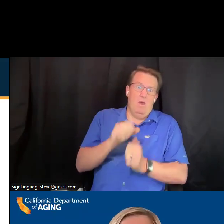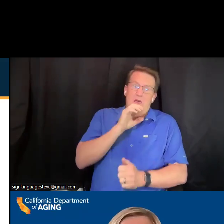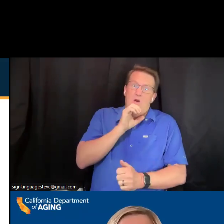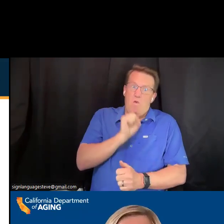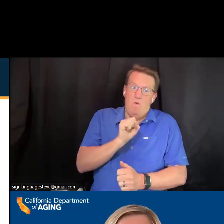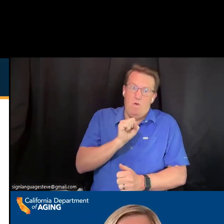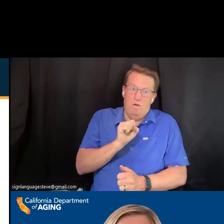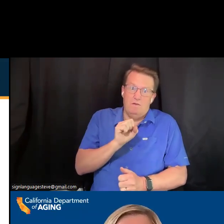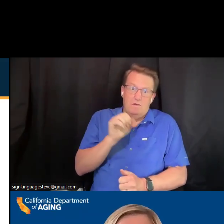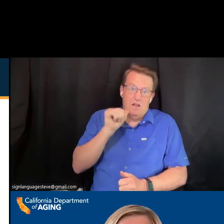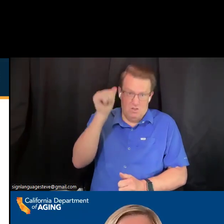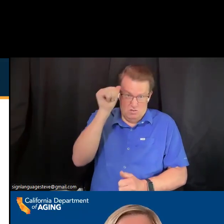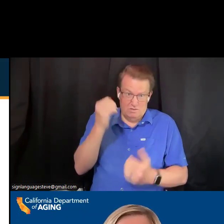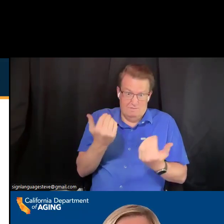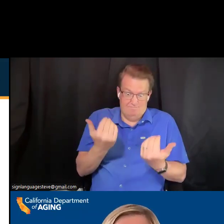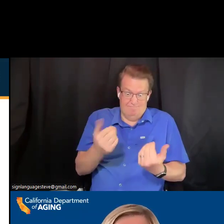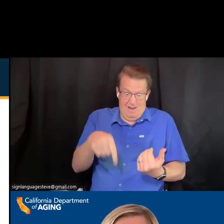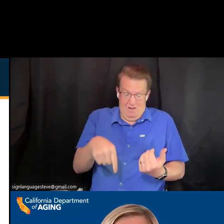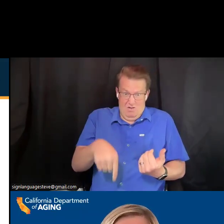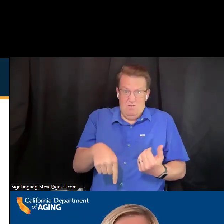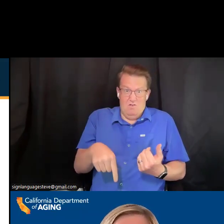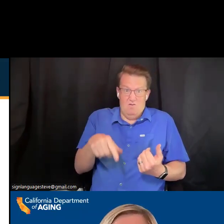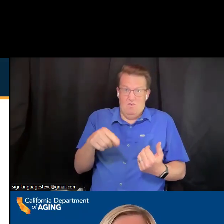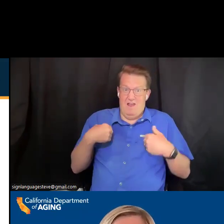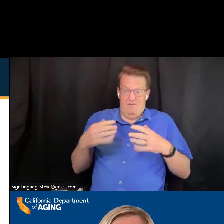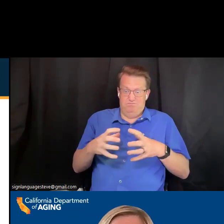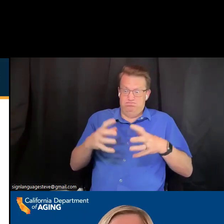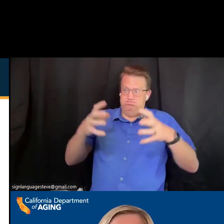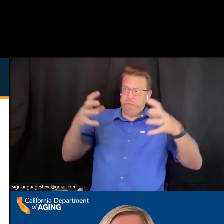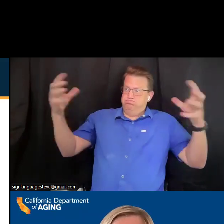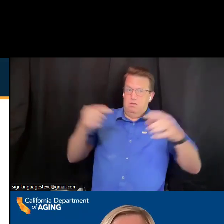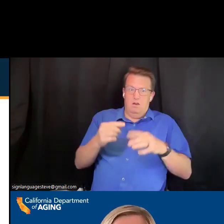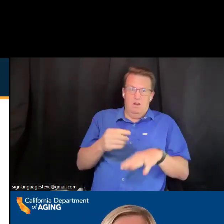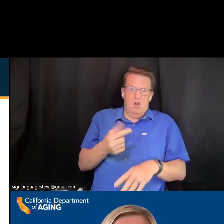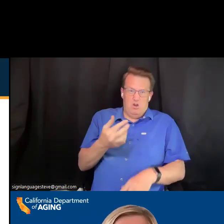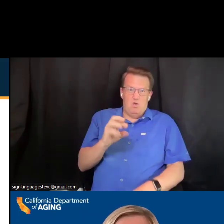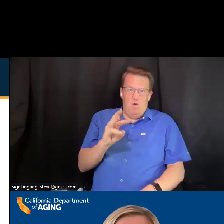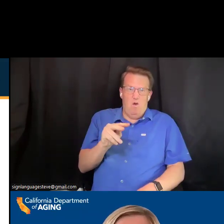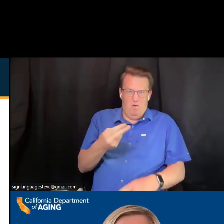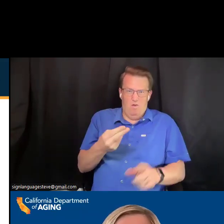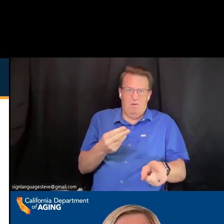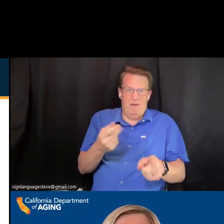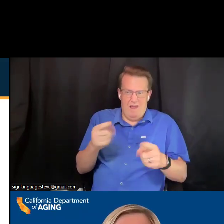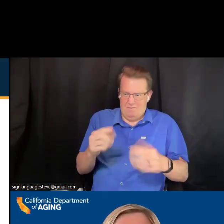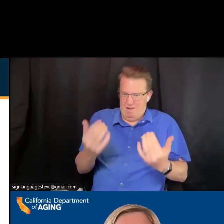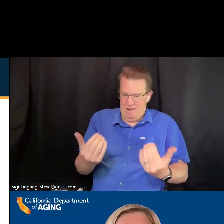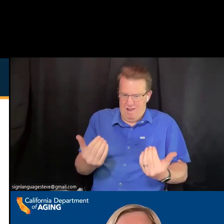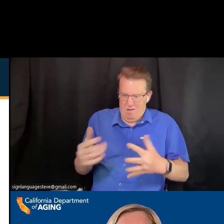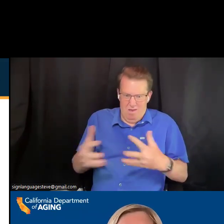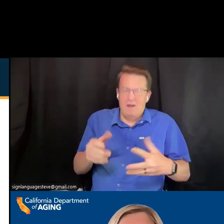already well underway with this explosive growth, and you will see from this slide that